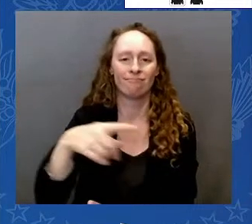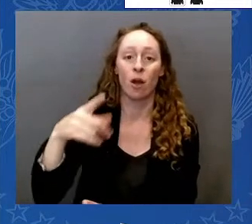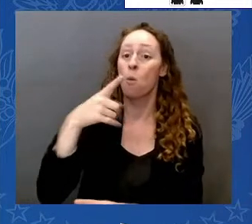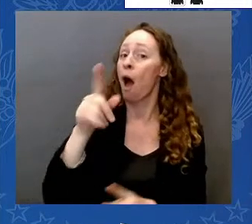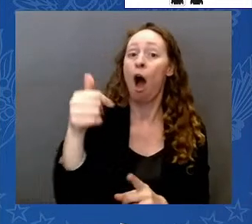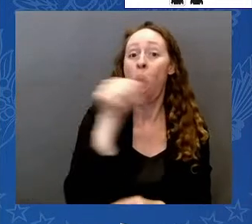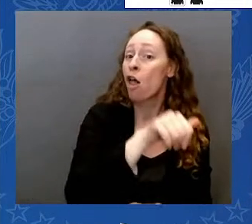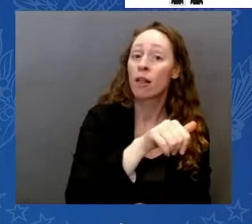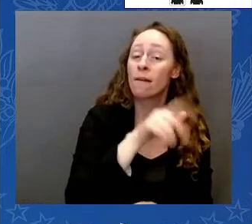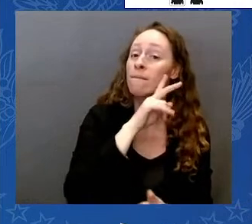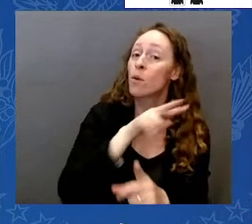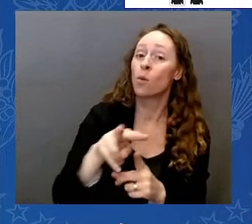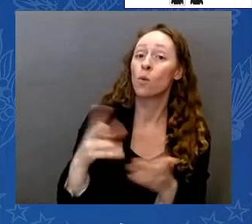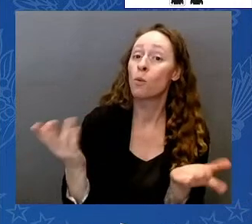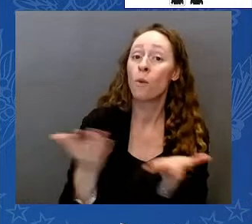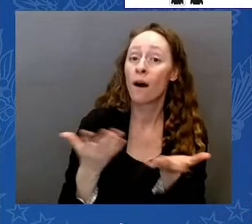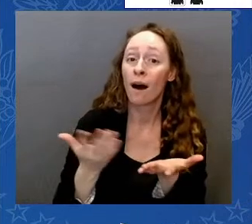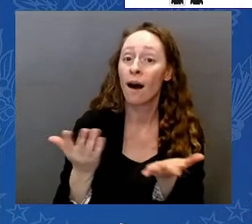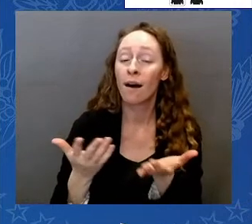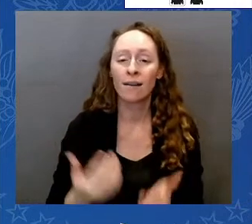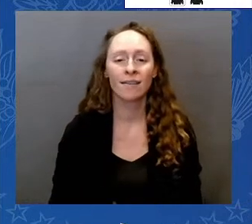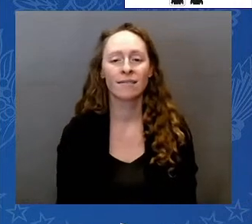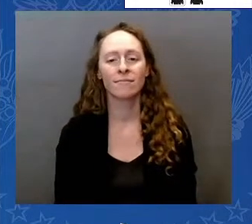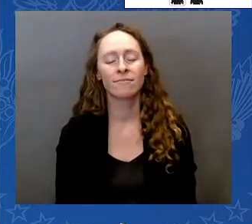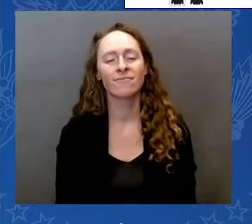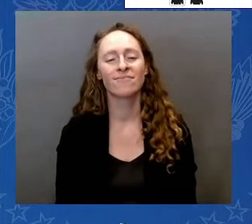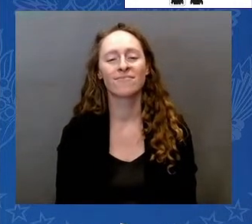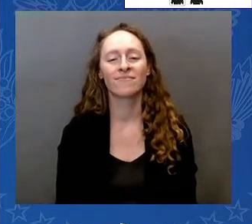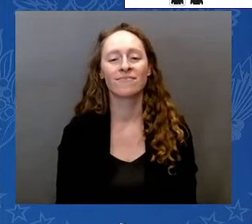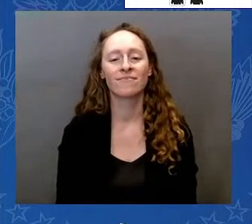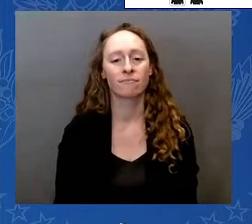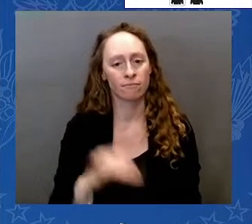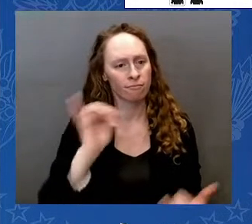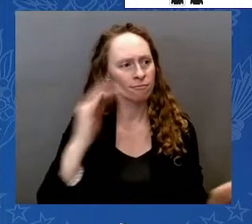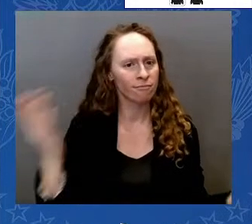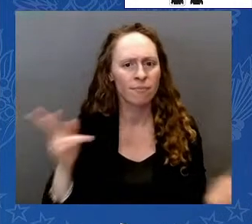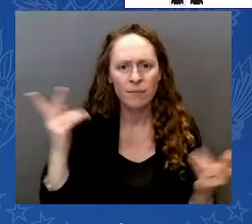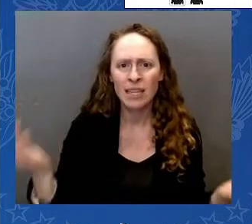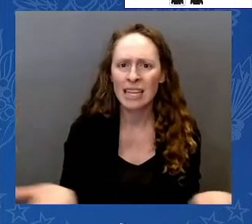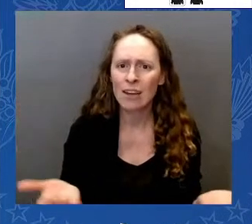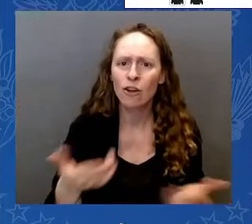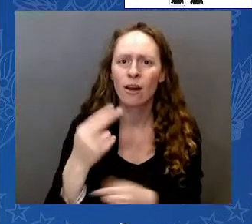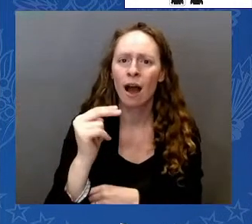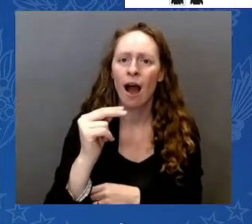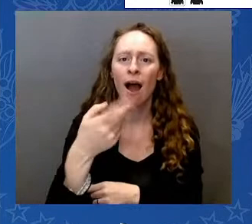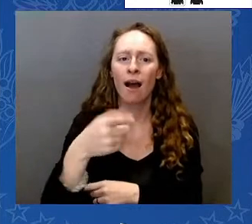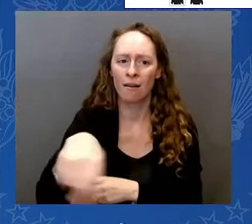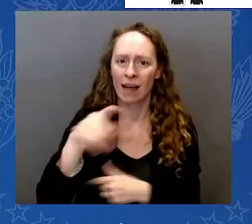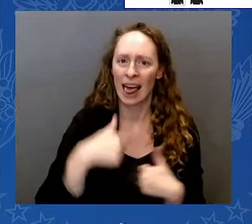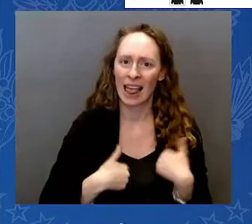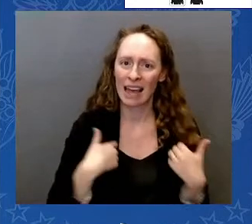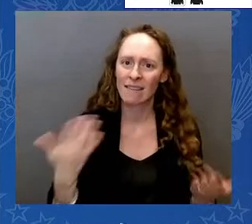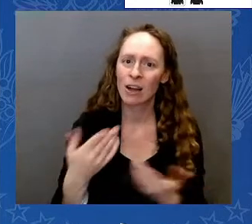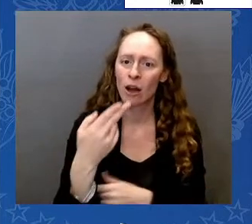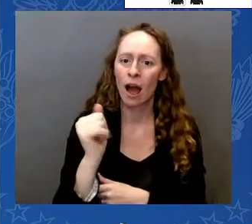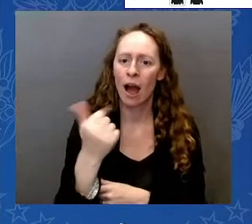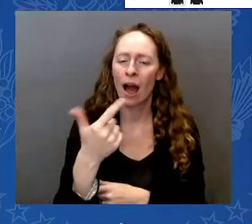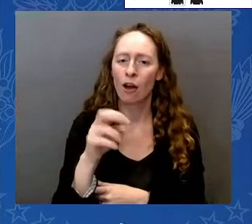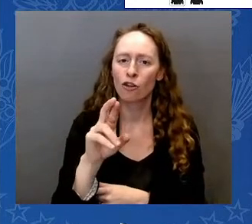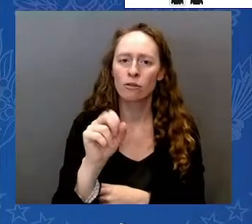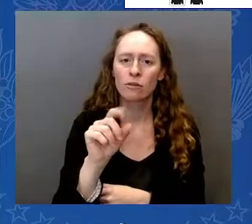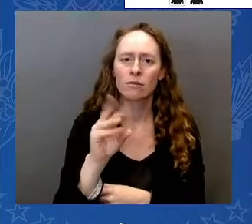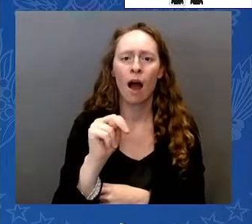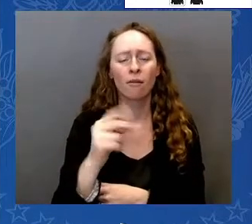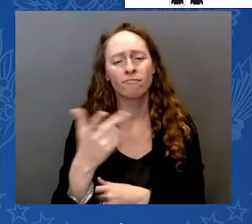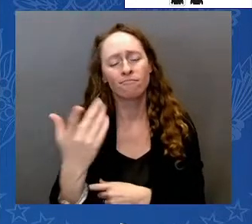of America, the people who get up every single morning and go to work and break their necks and making a living,